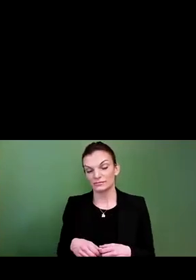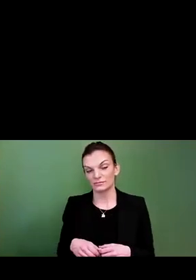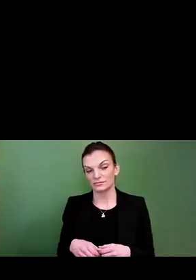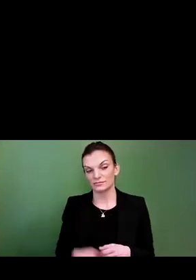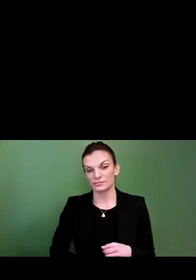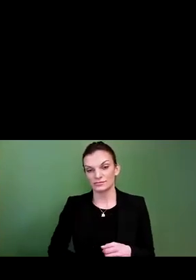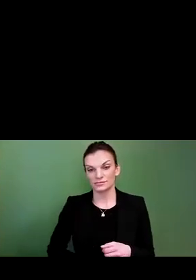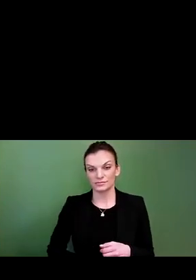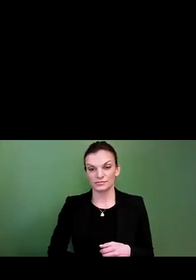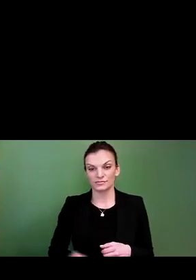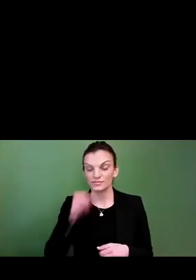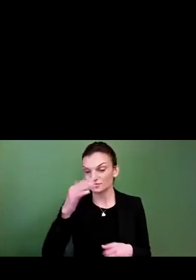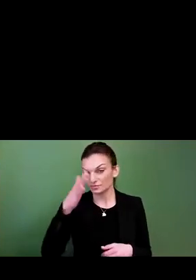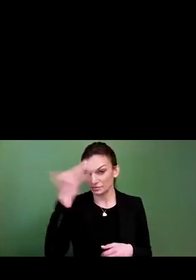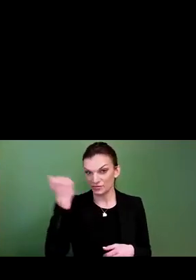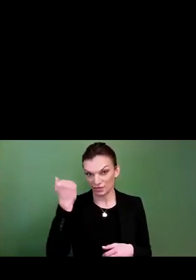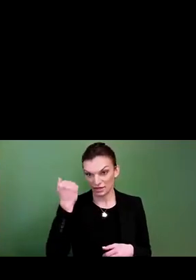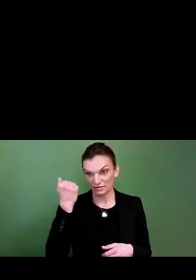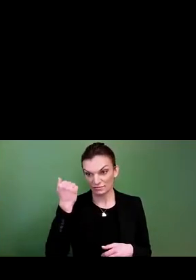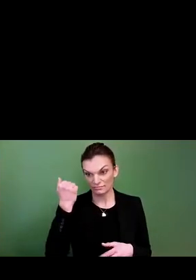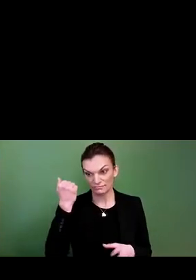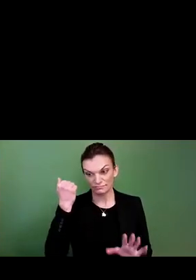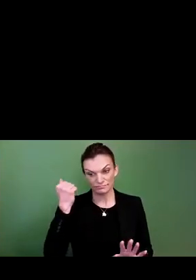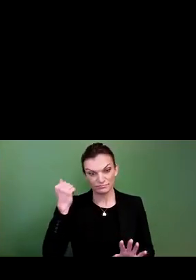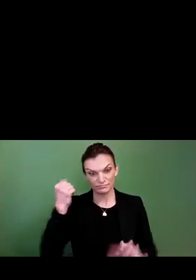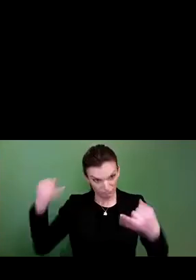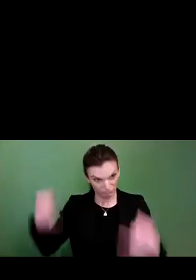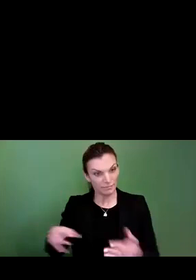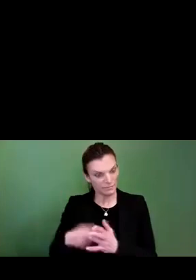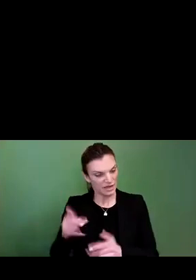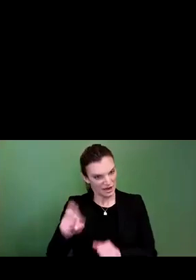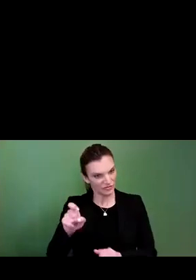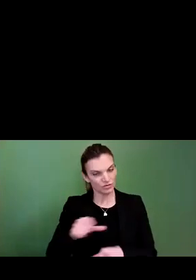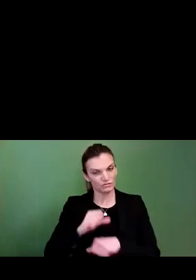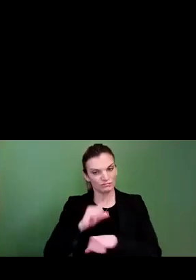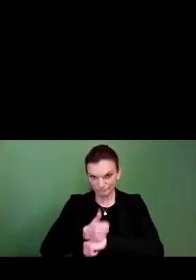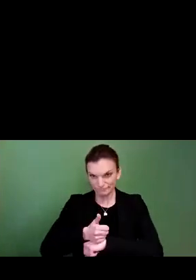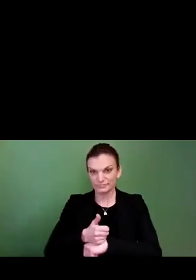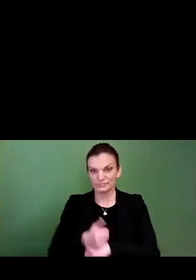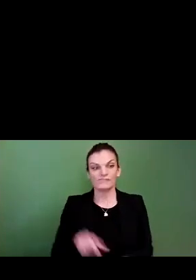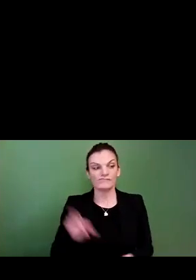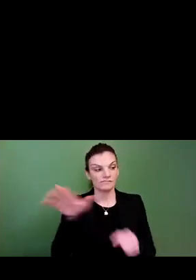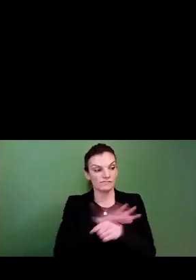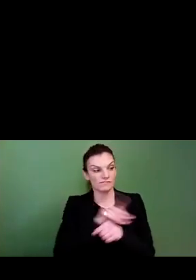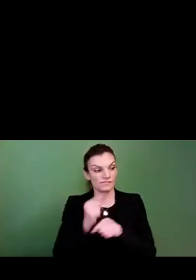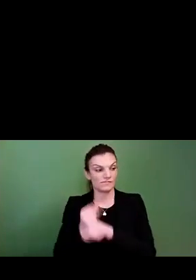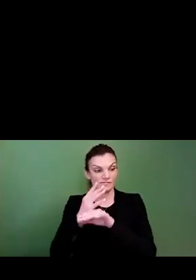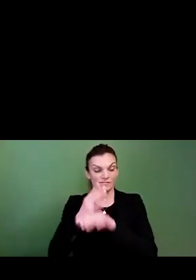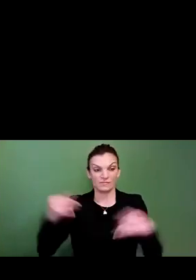don't forget to establish and stick to them. When you work fully remote environment, it's important to